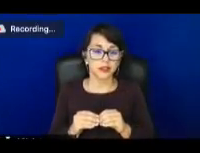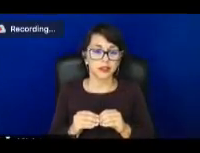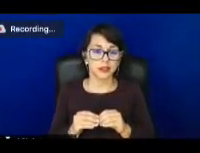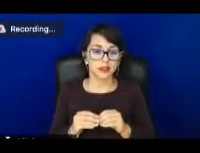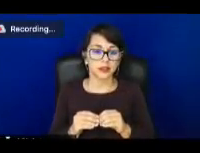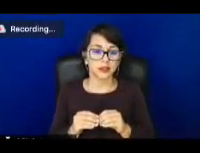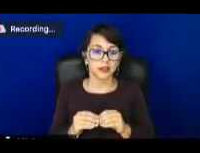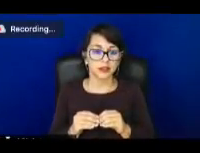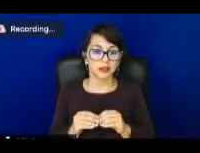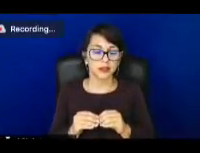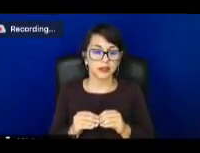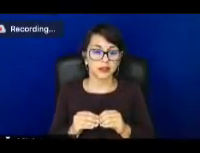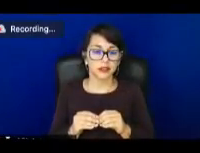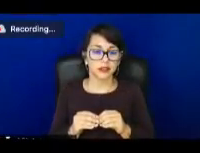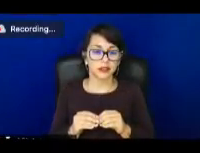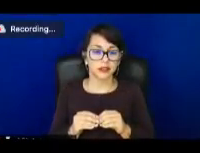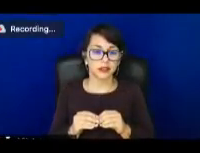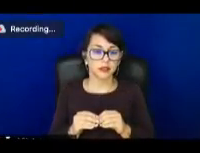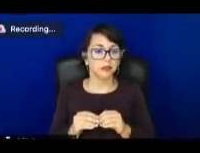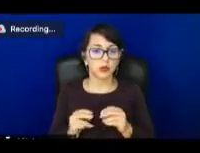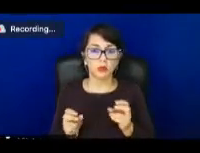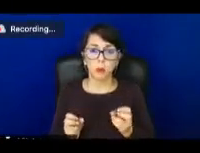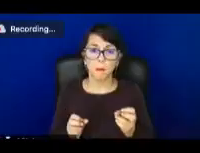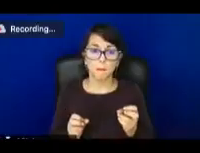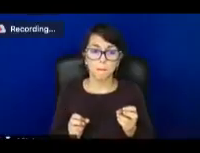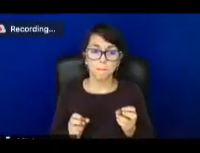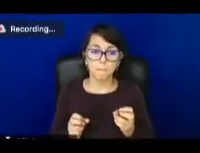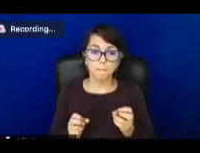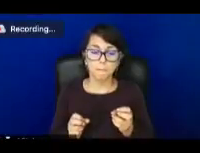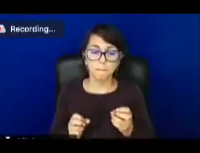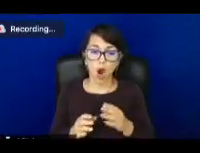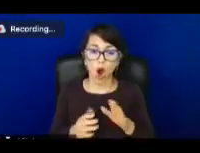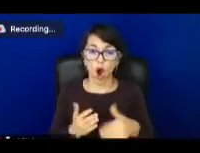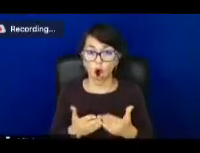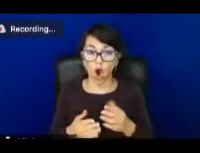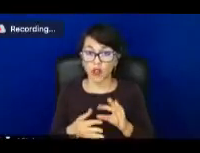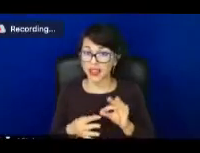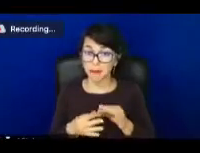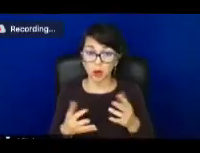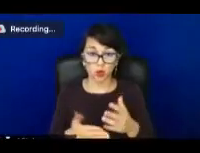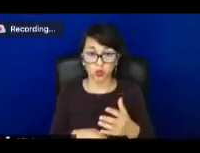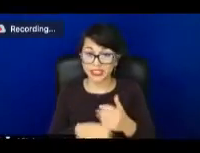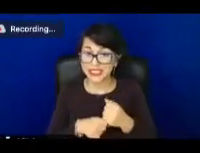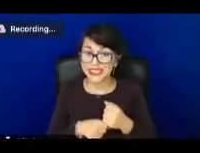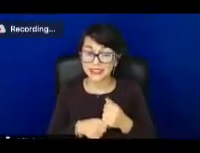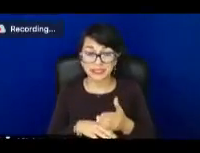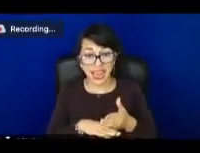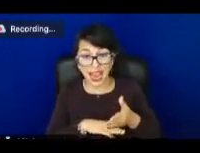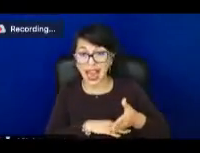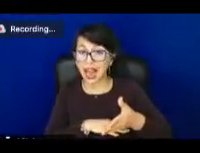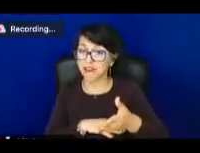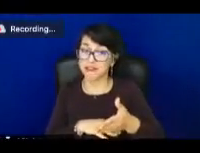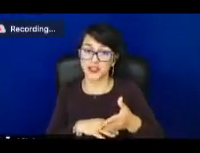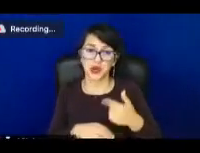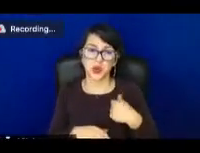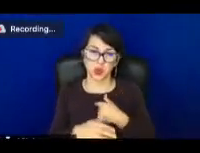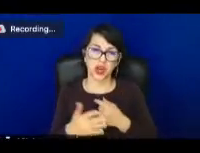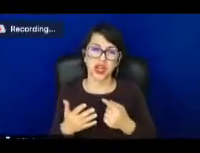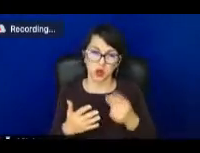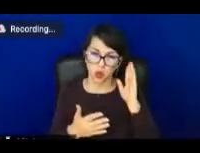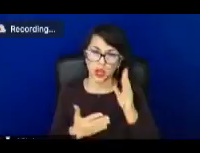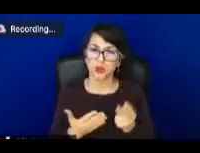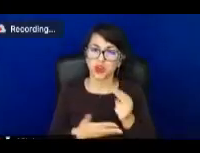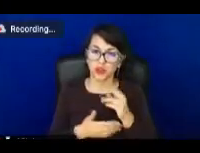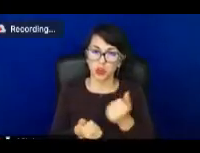just post all the input. We're actually going to be reviewing everything, but it's essentially two phases. We wanted to